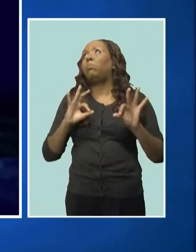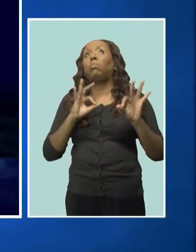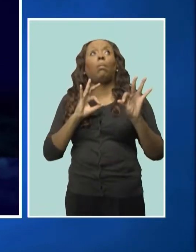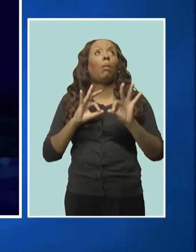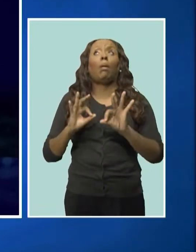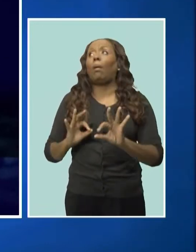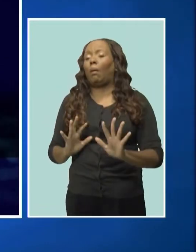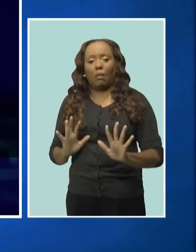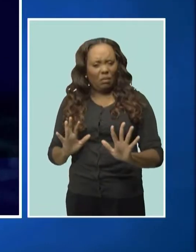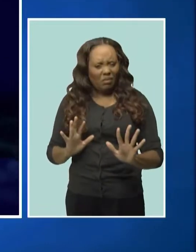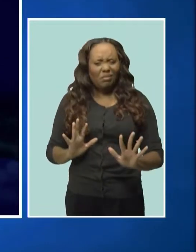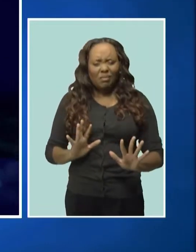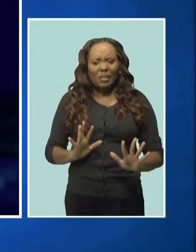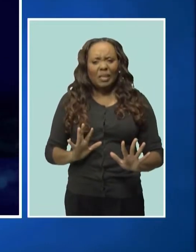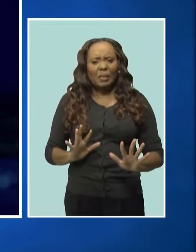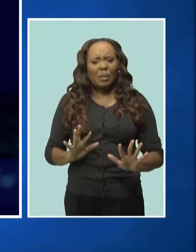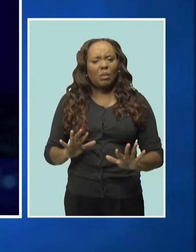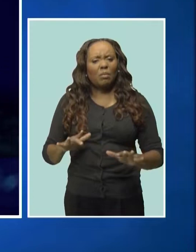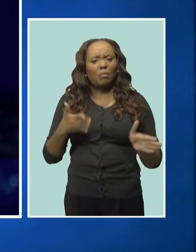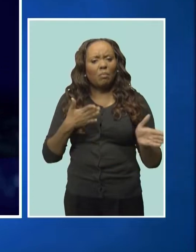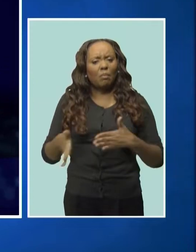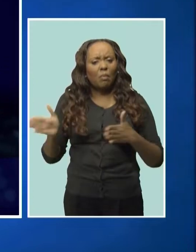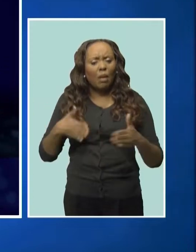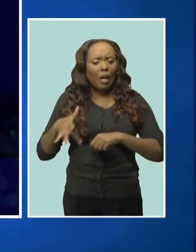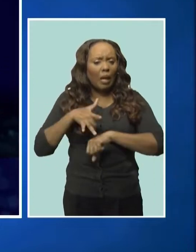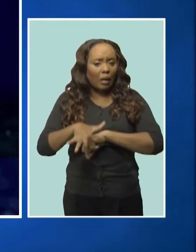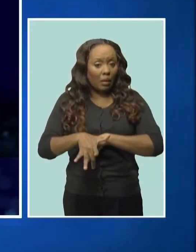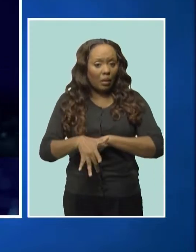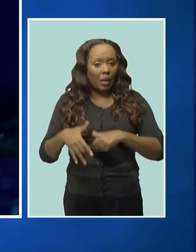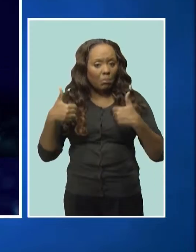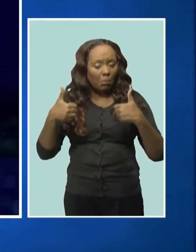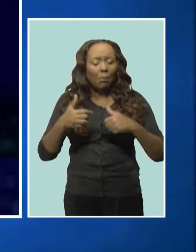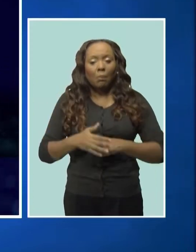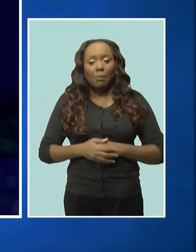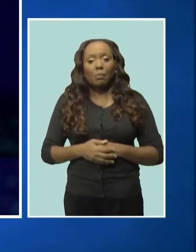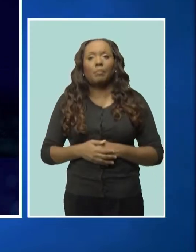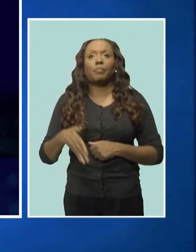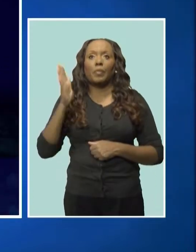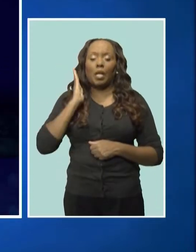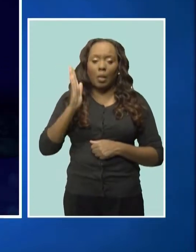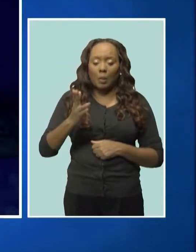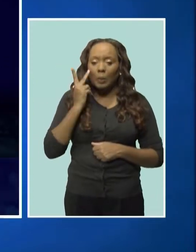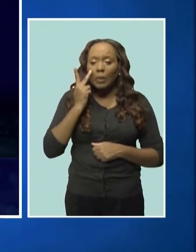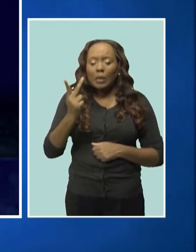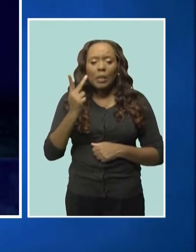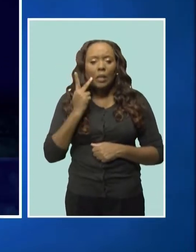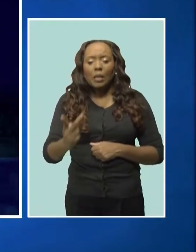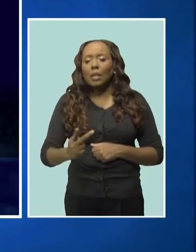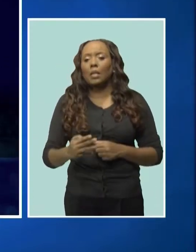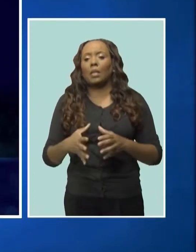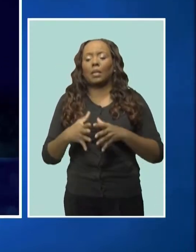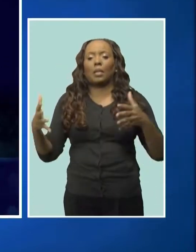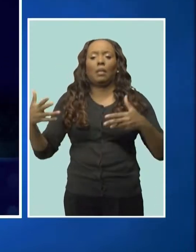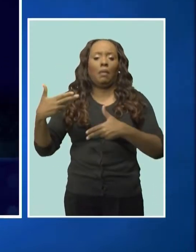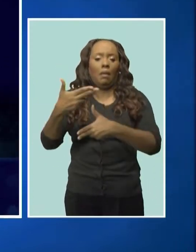The earlier we prepare, the better it is, right? So you're going to start to see